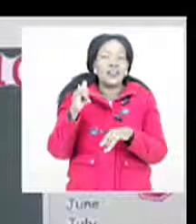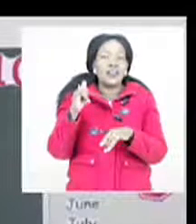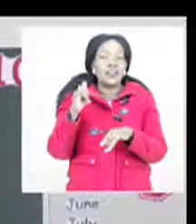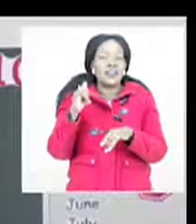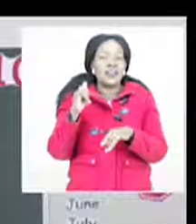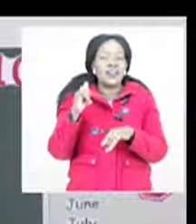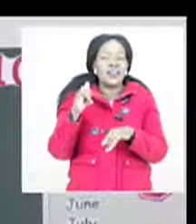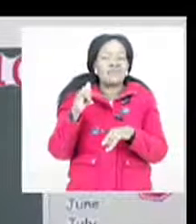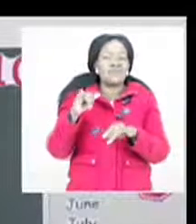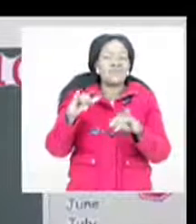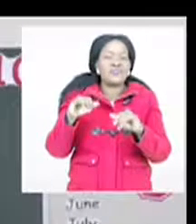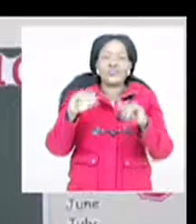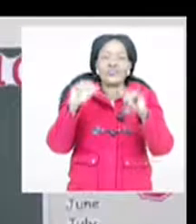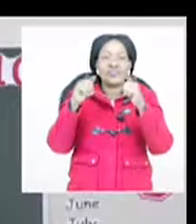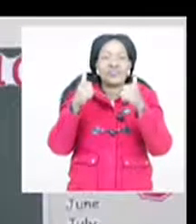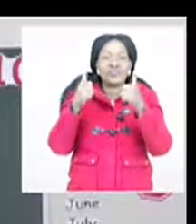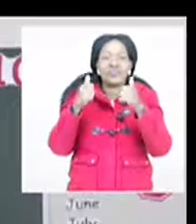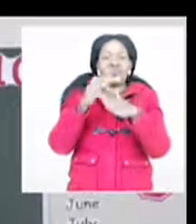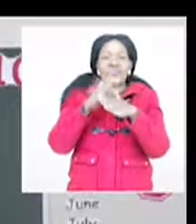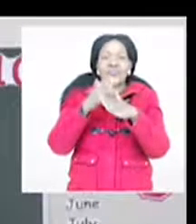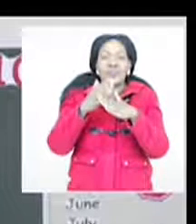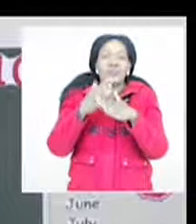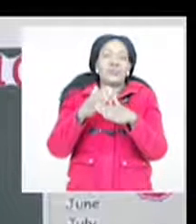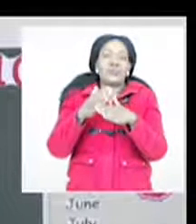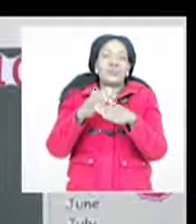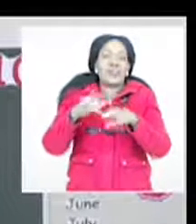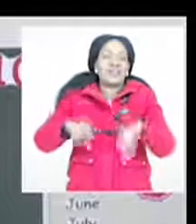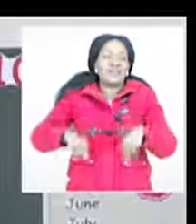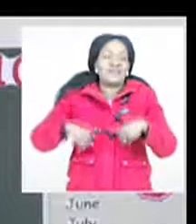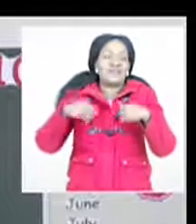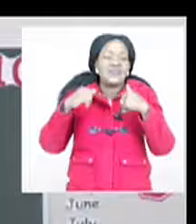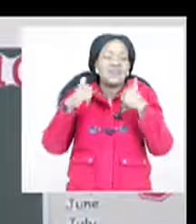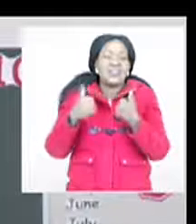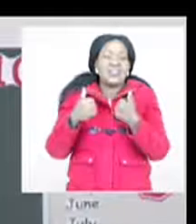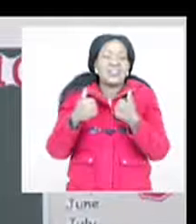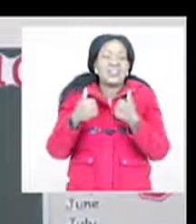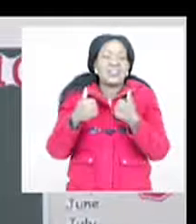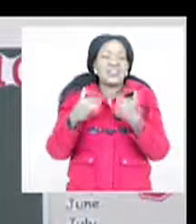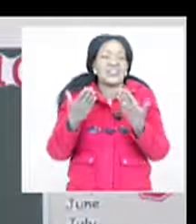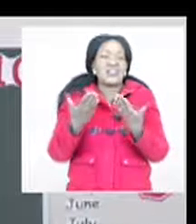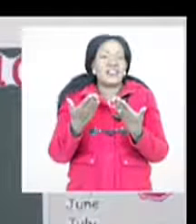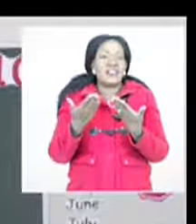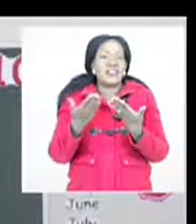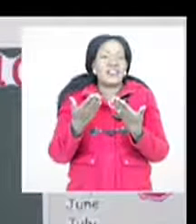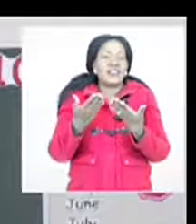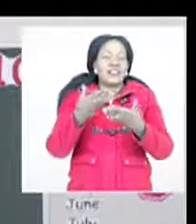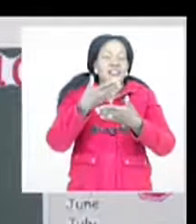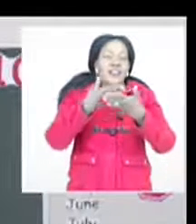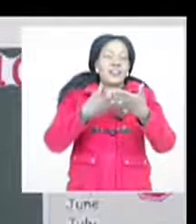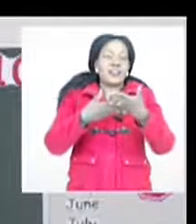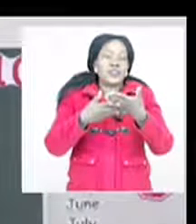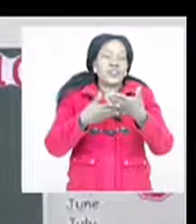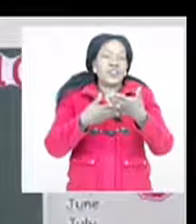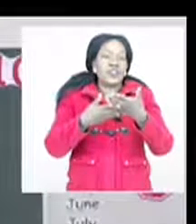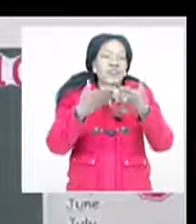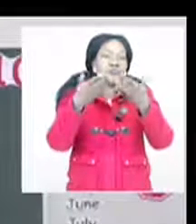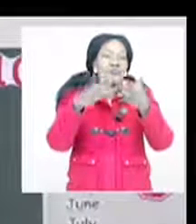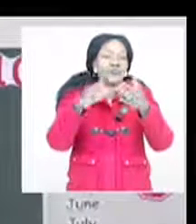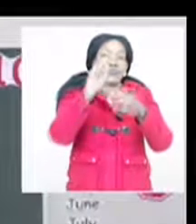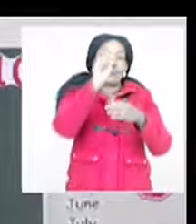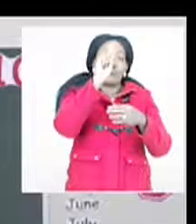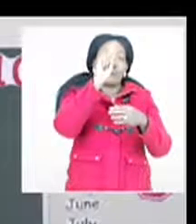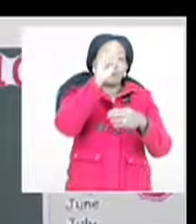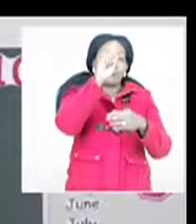relaxing exercise. Let's see how you should do this exercise on your page. You start at the top of